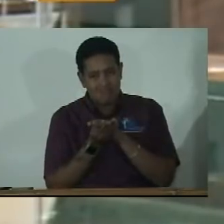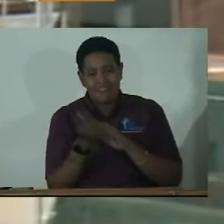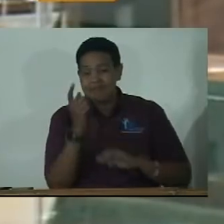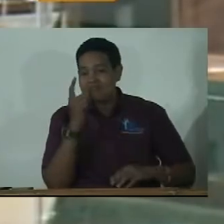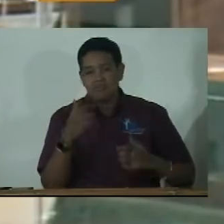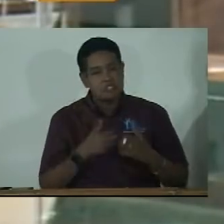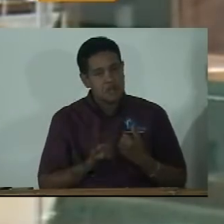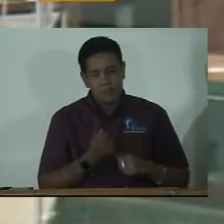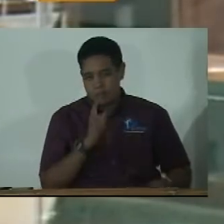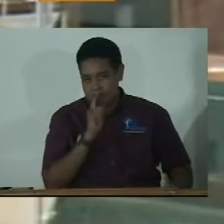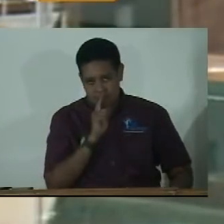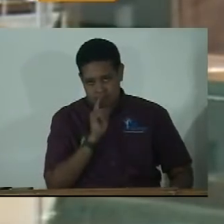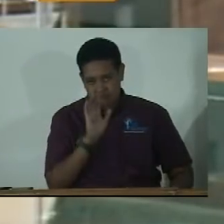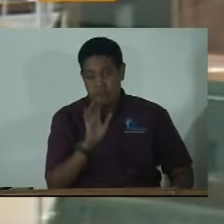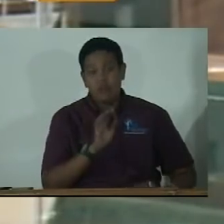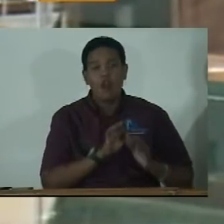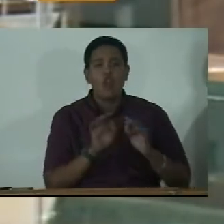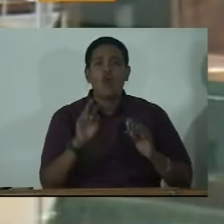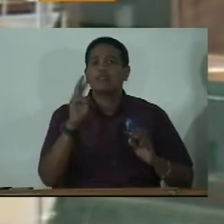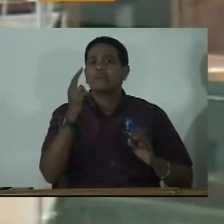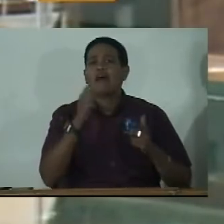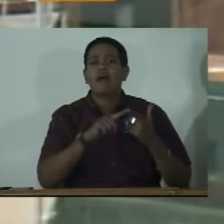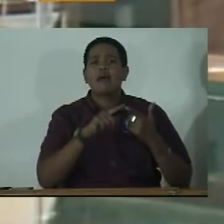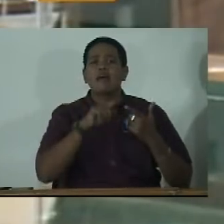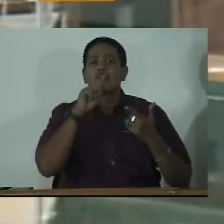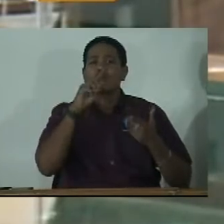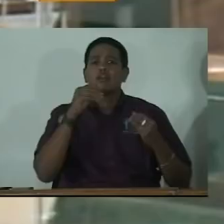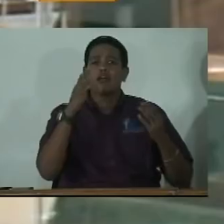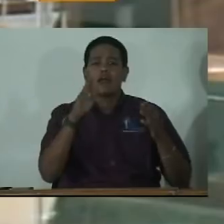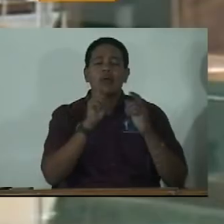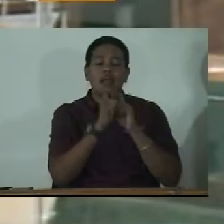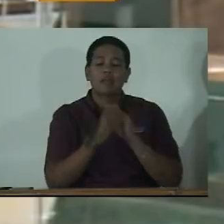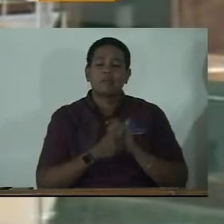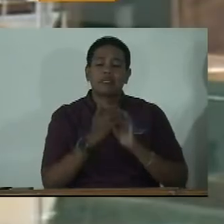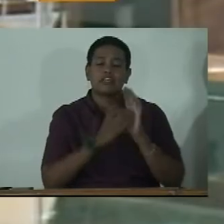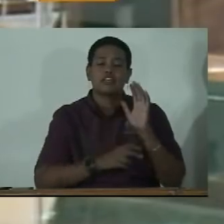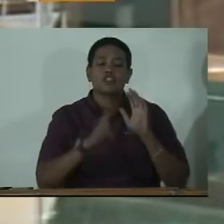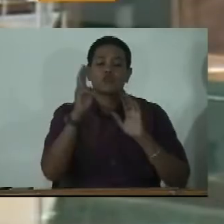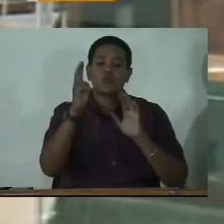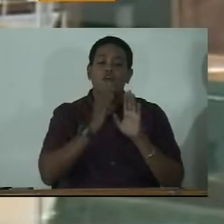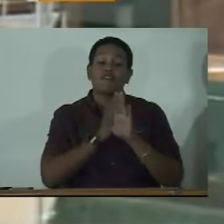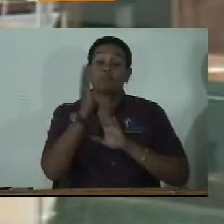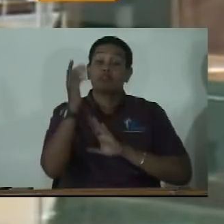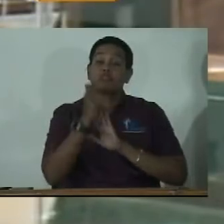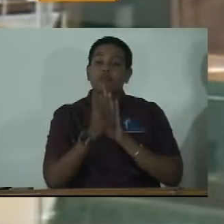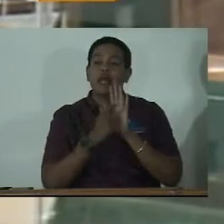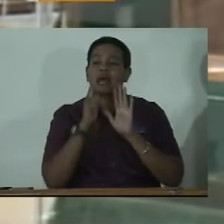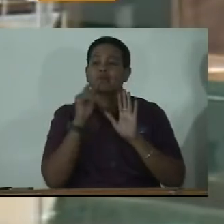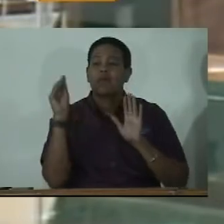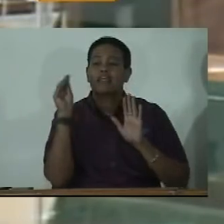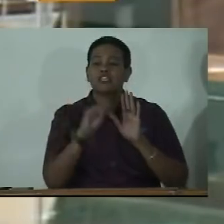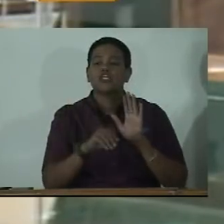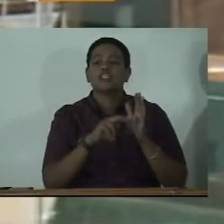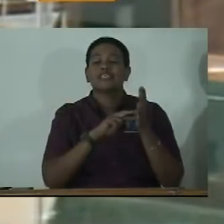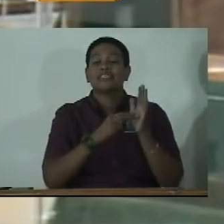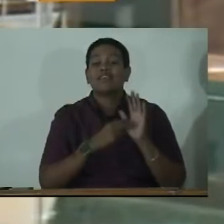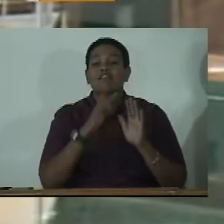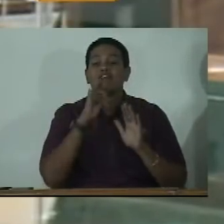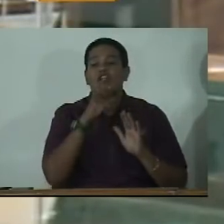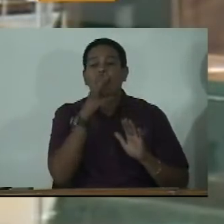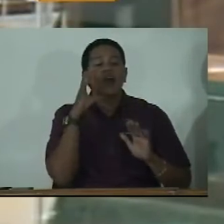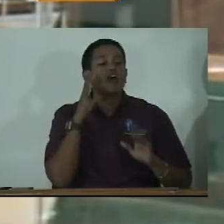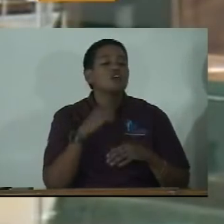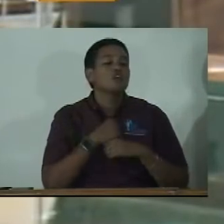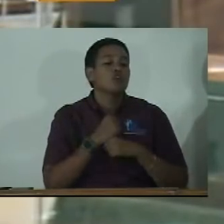Clause 2. This clause proposes to amend Section 2 of the Principal Act by inserting definitions for agricultural